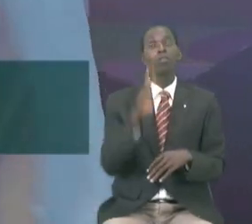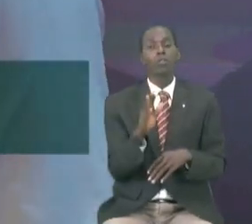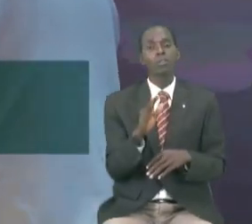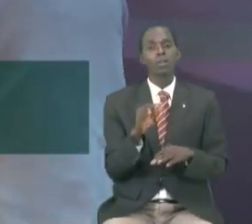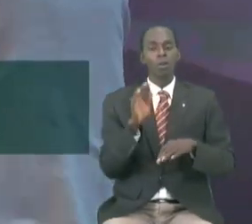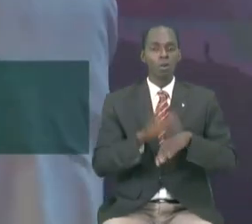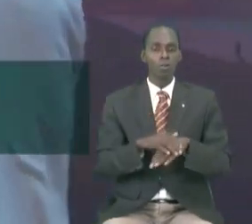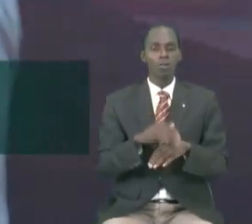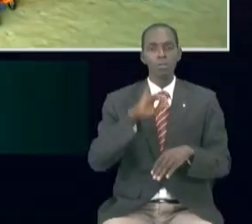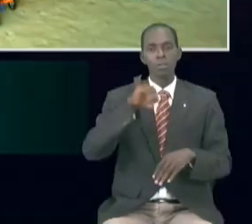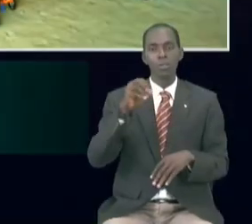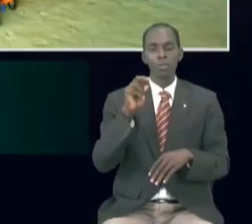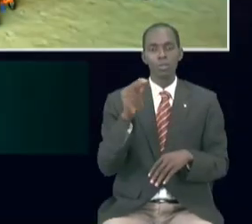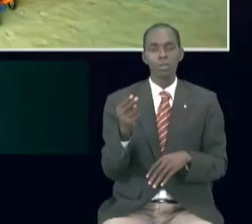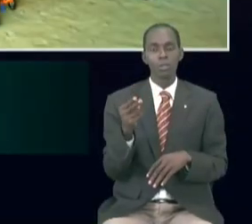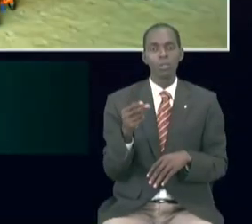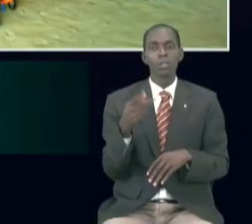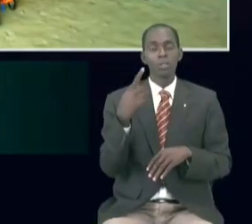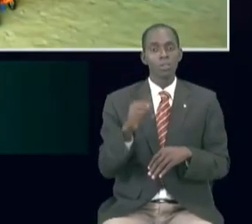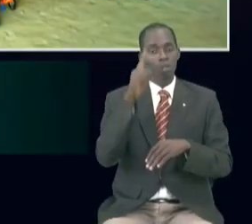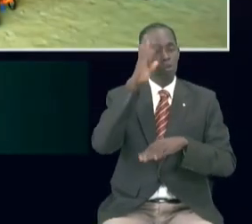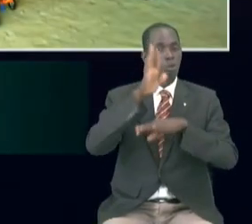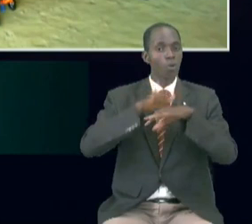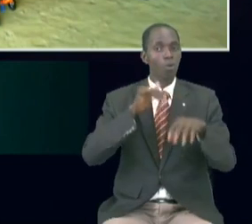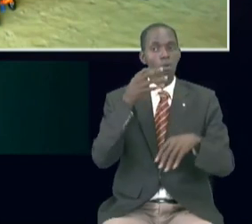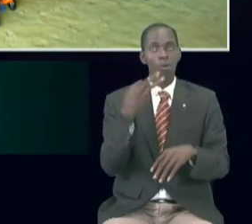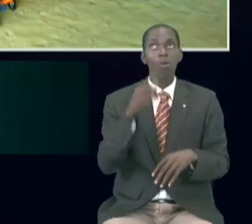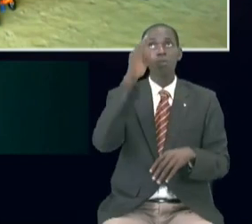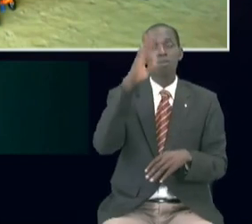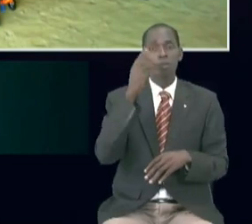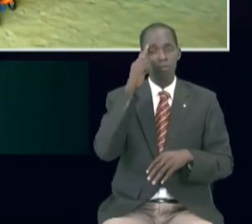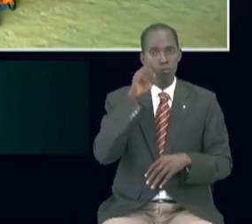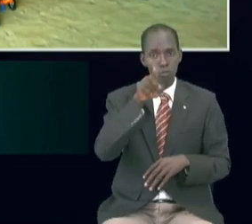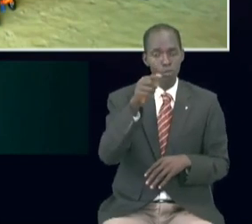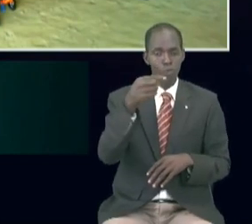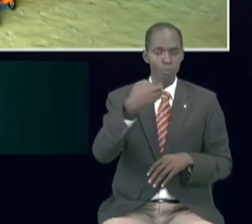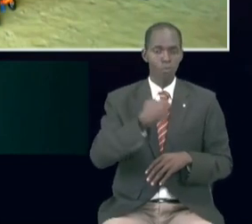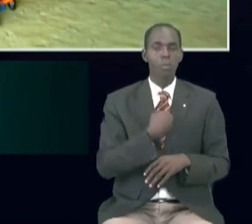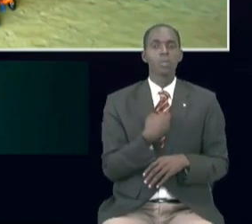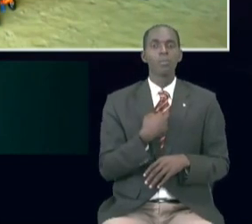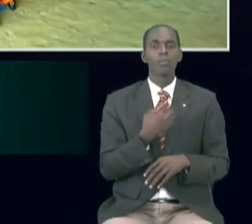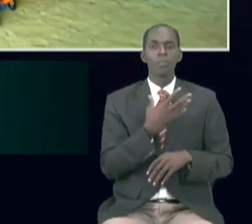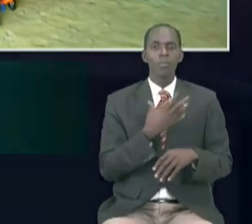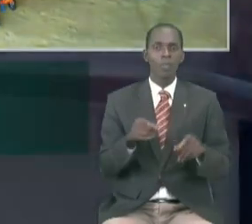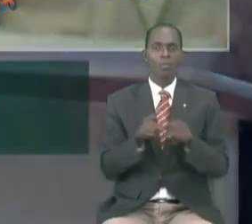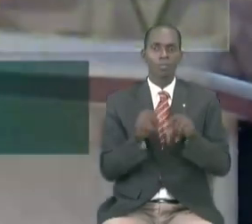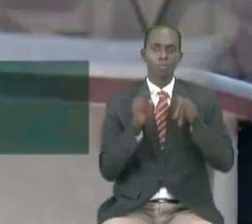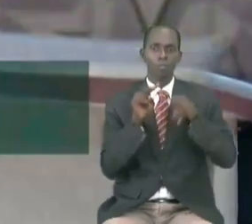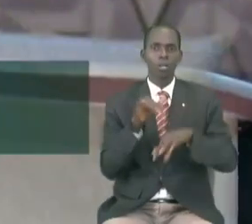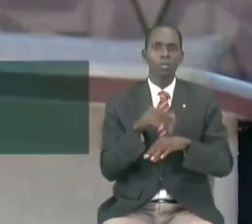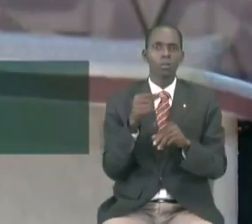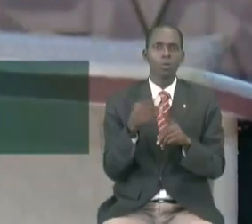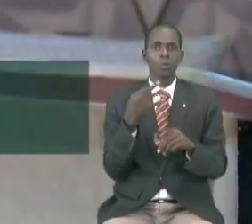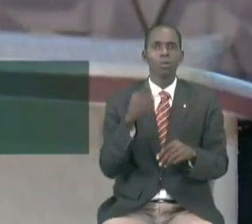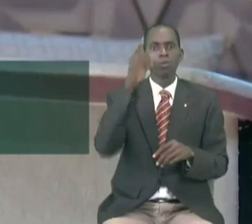look at the book of Jonah, in that chapter 1, he represents the second son of